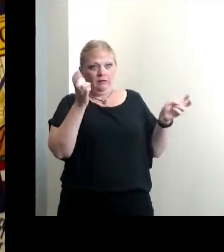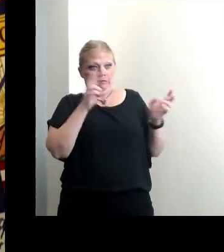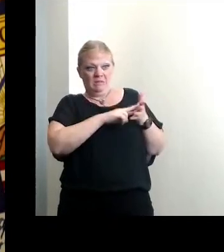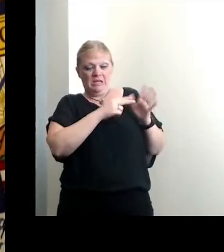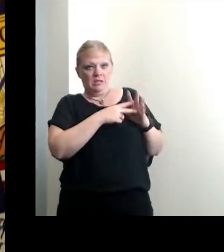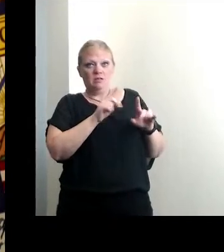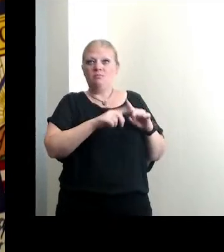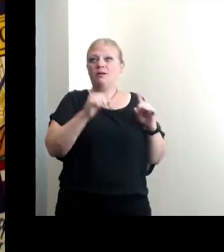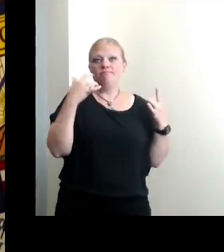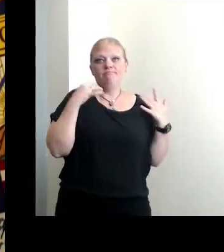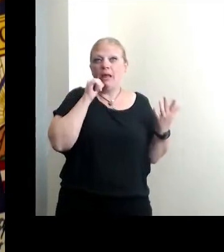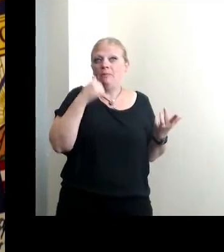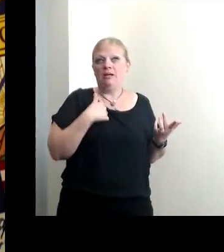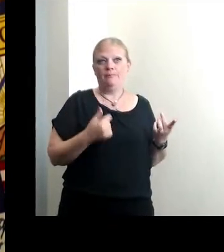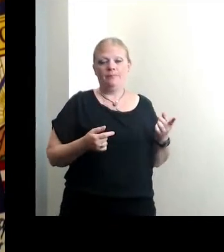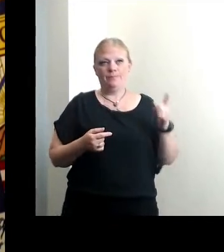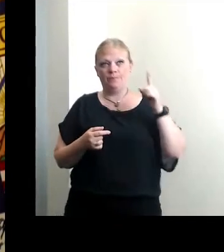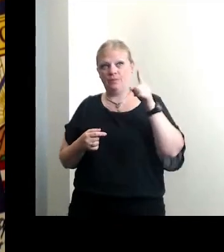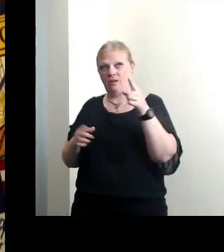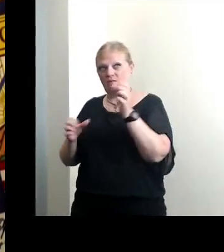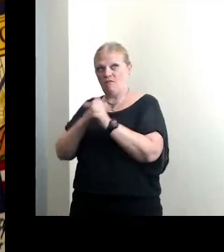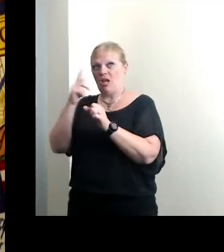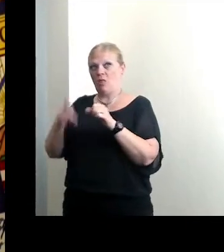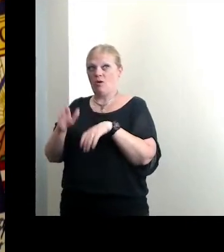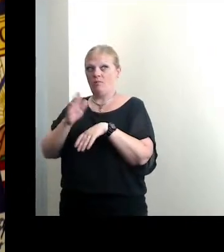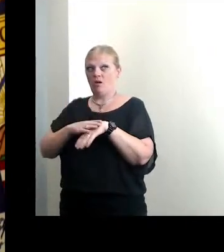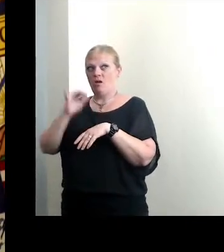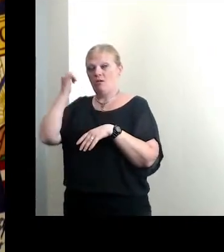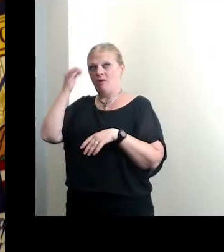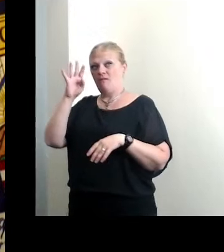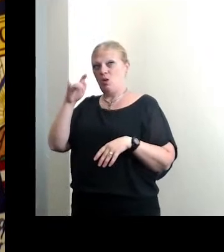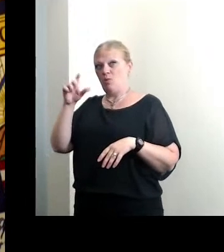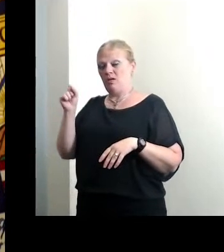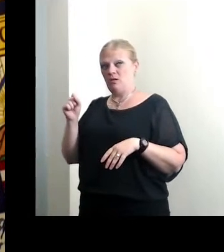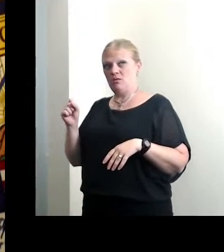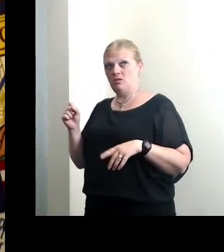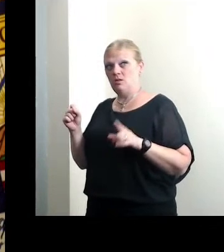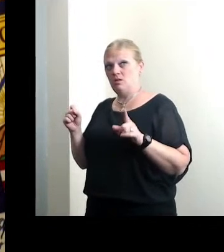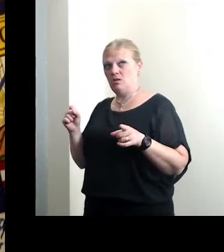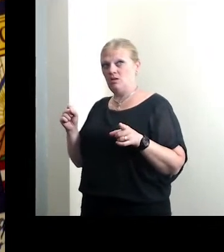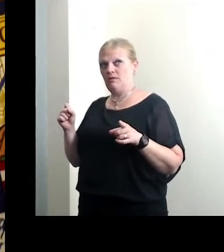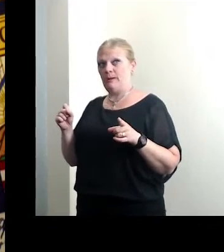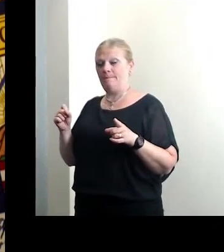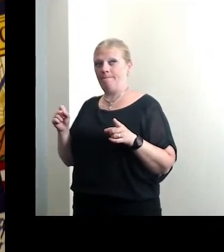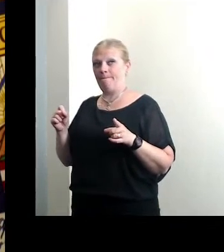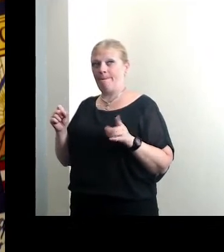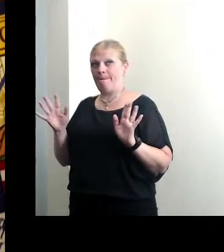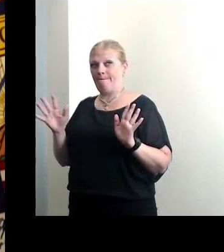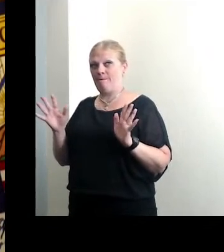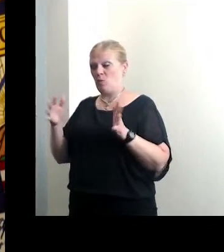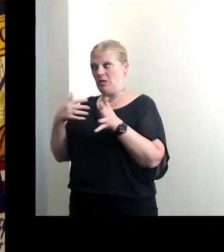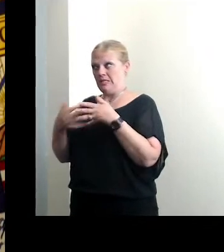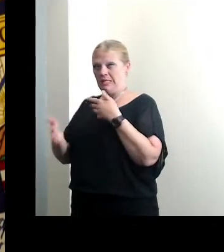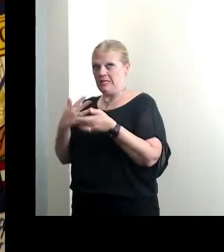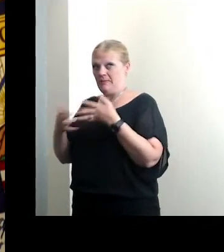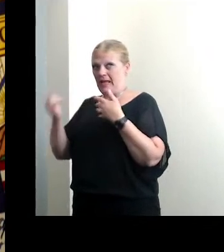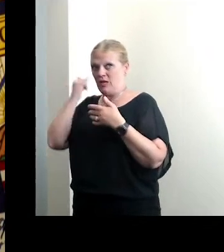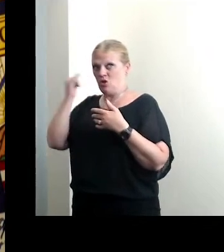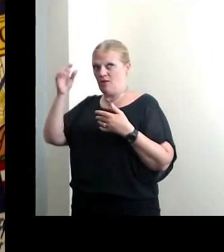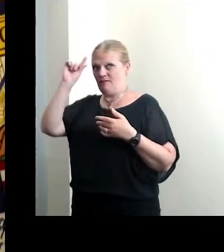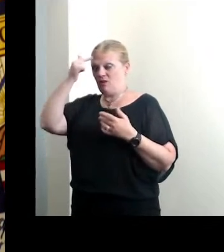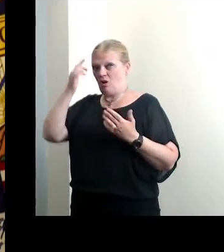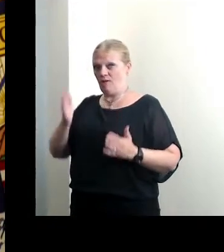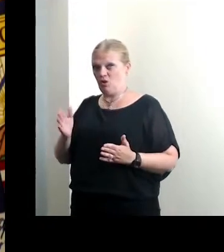me. Michael. Just to follow up on the Bill's questioning that was just happening, just it doesn't matter if the